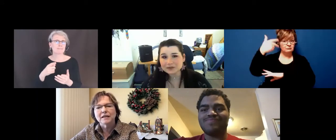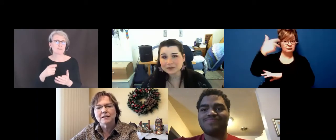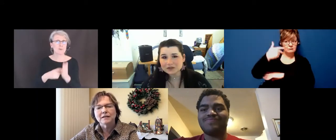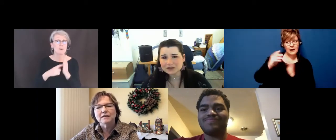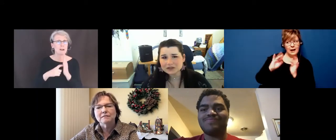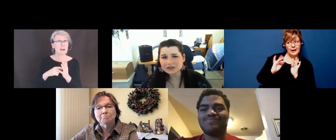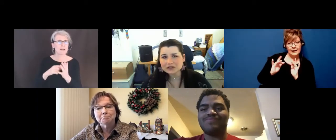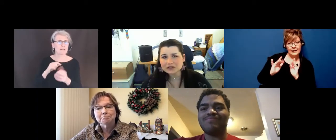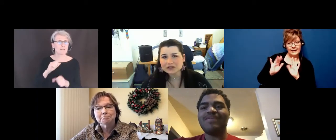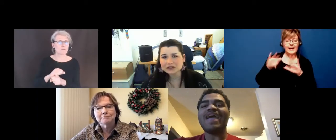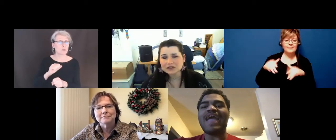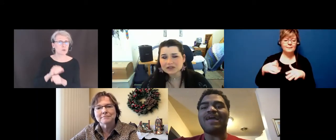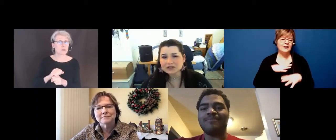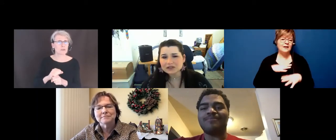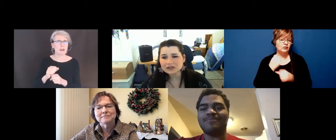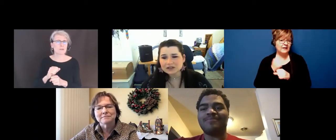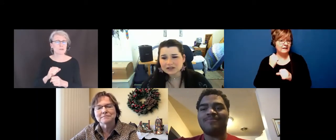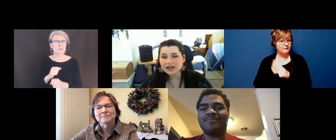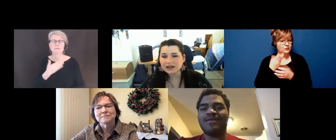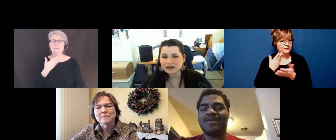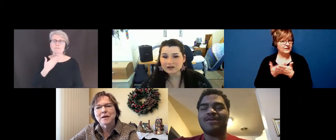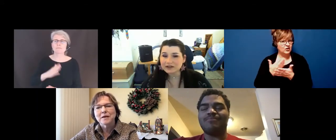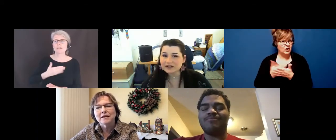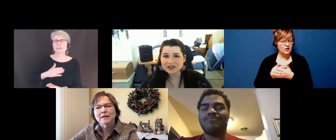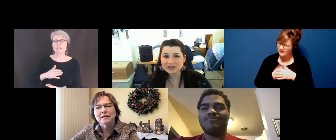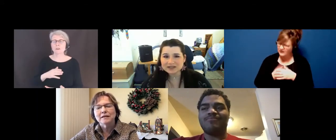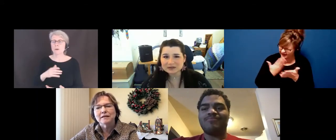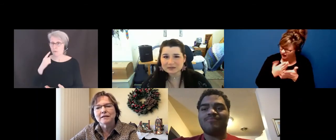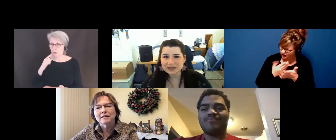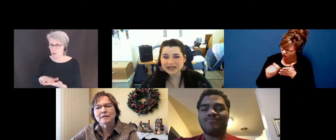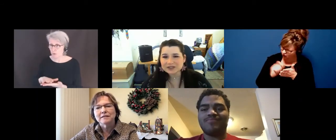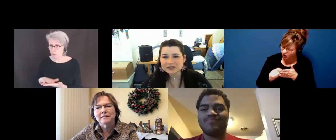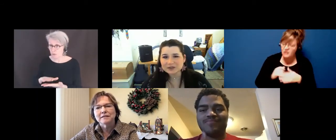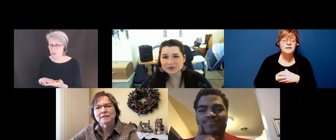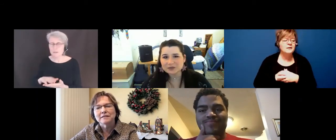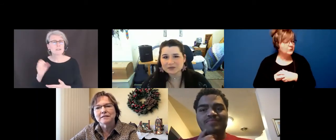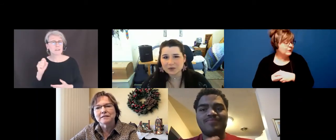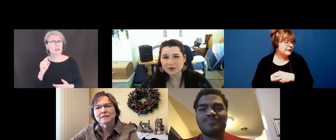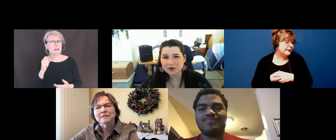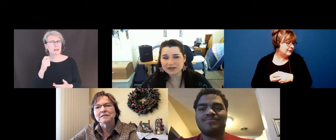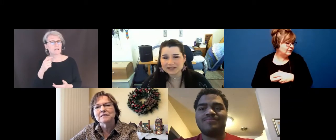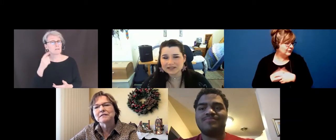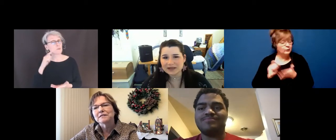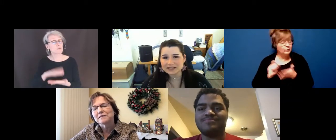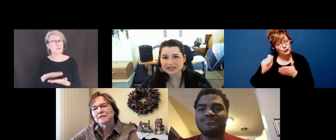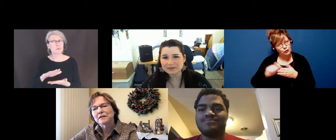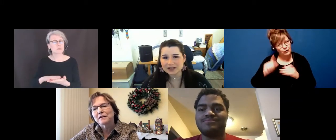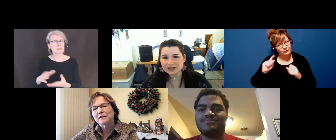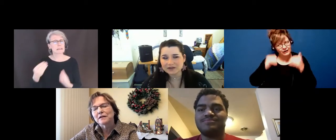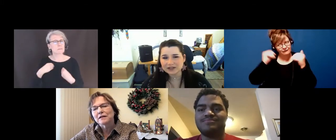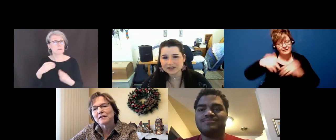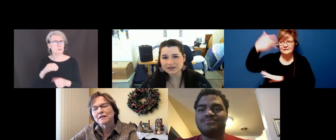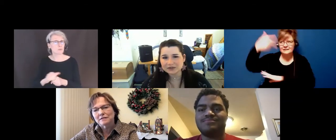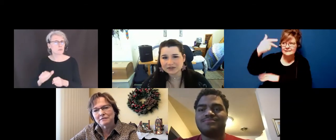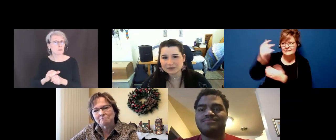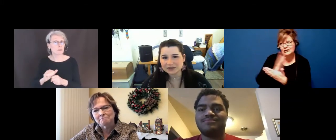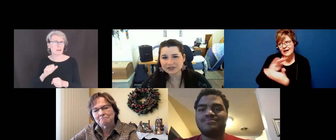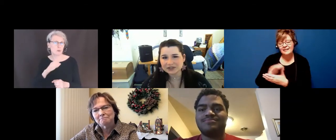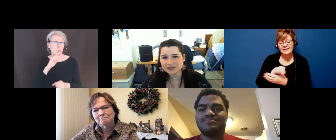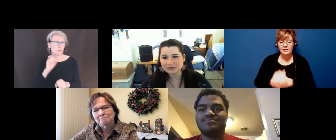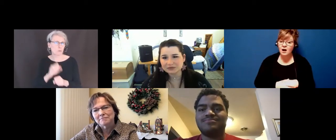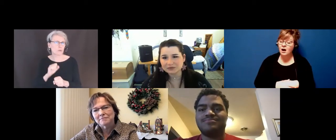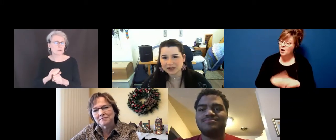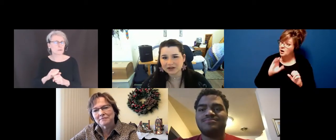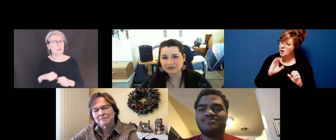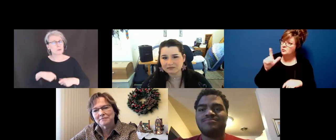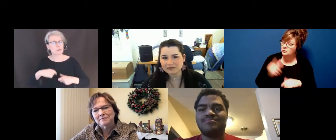Assignment for school? Yeah. Yeah. Okay, that's awesome. I guess also because of the pandemic, you've had to sort of switch